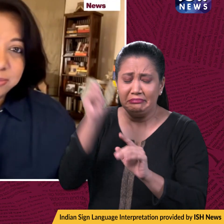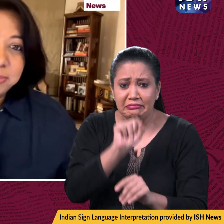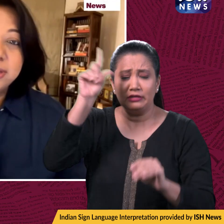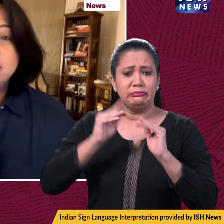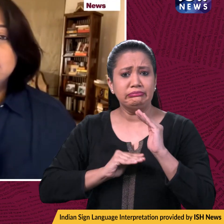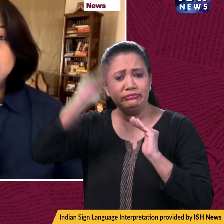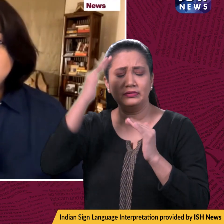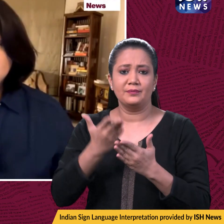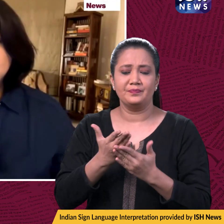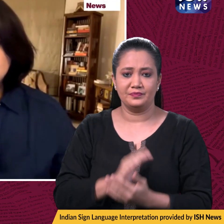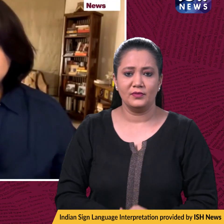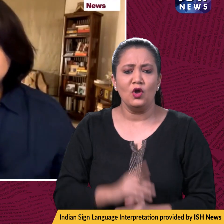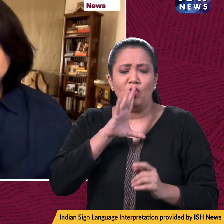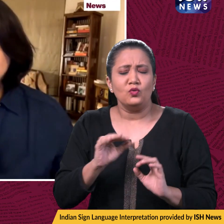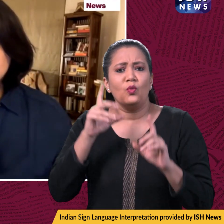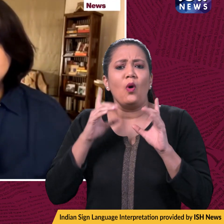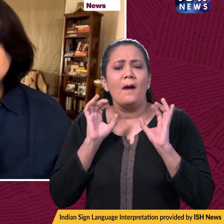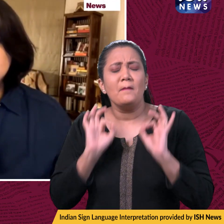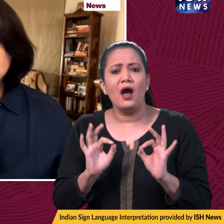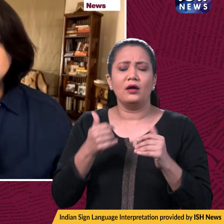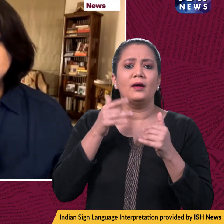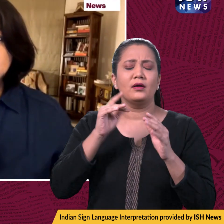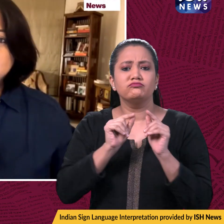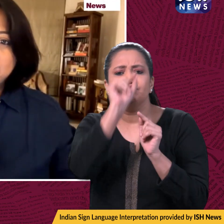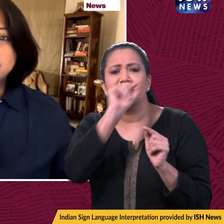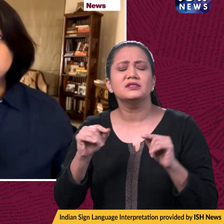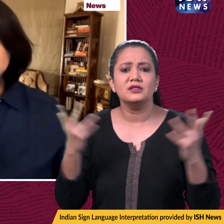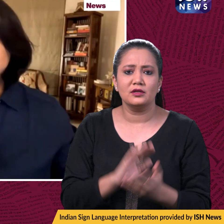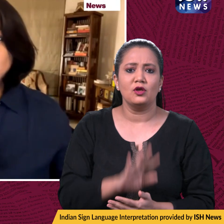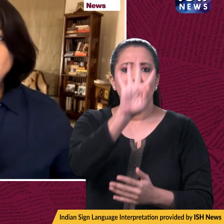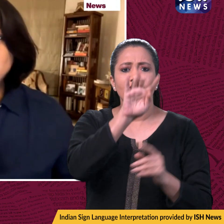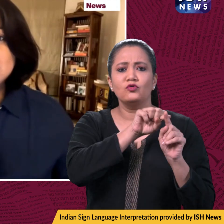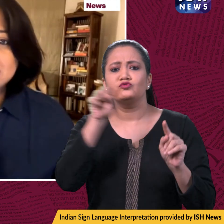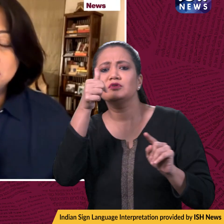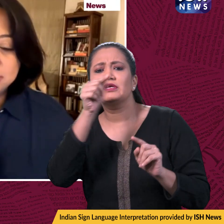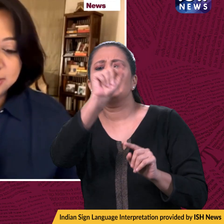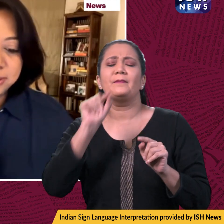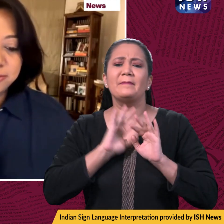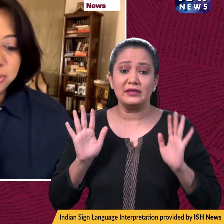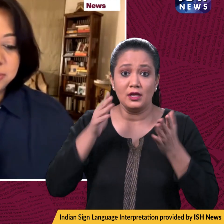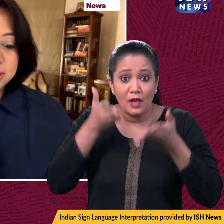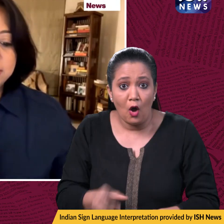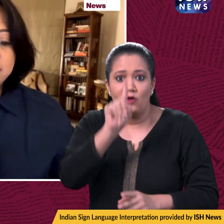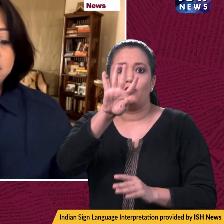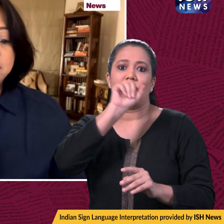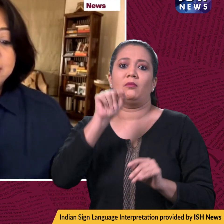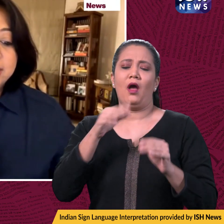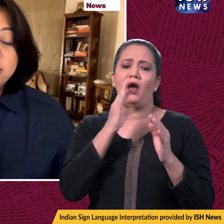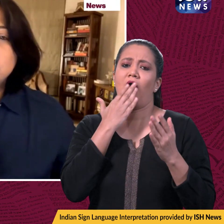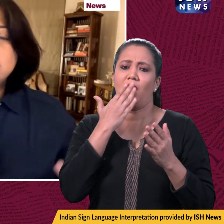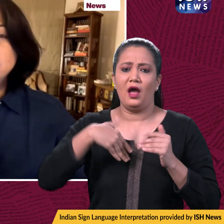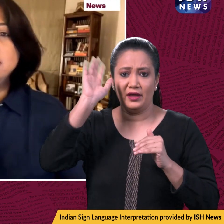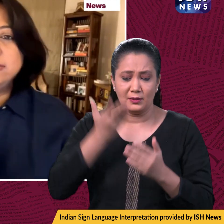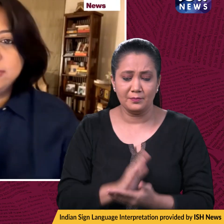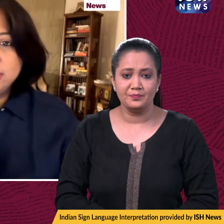high. Remember, the comfort level for this number is about 4 to 6%. We're at 14% right now.